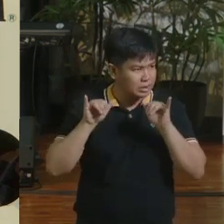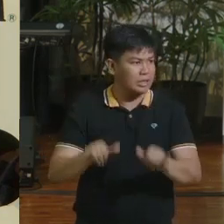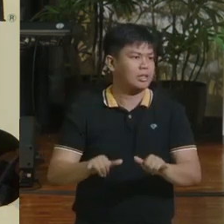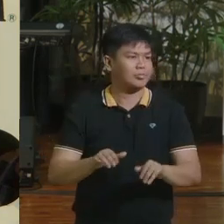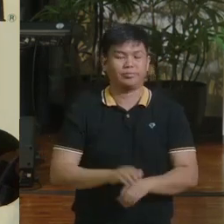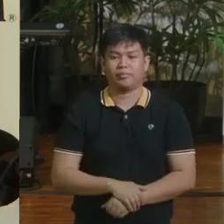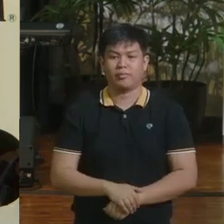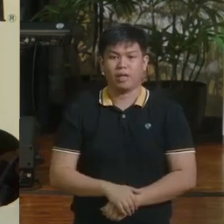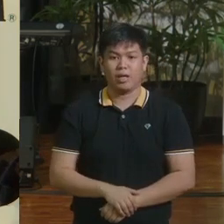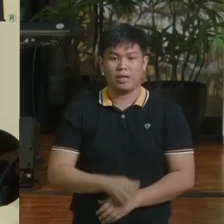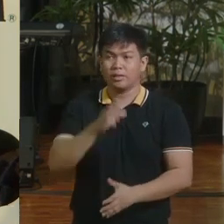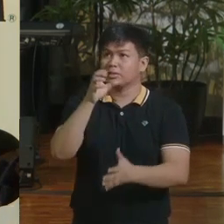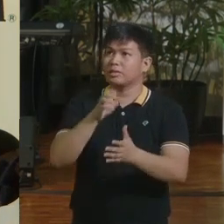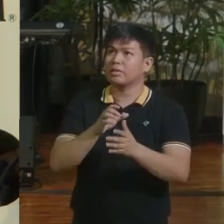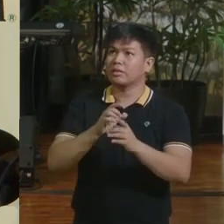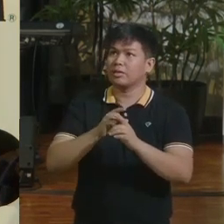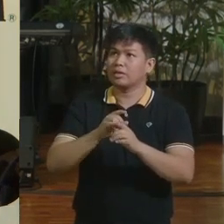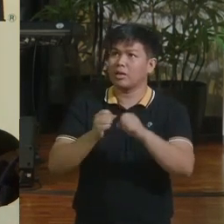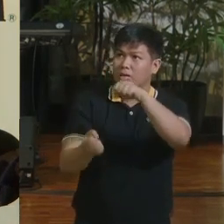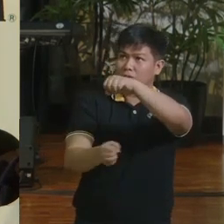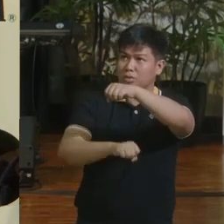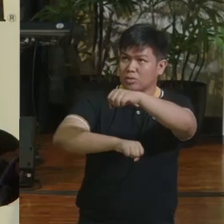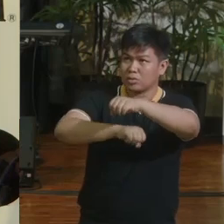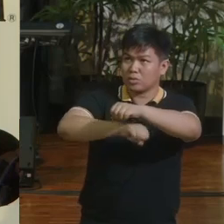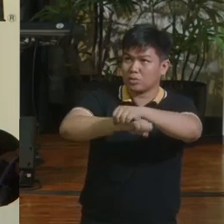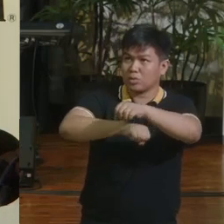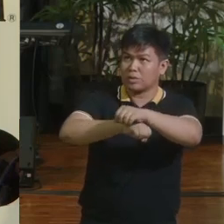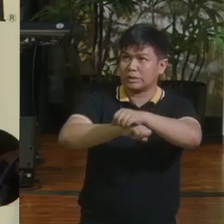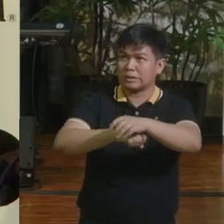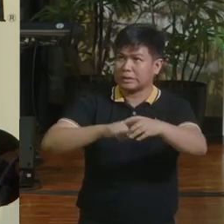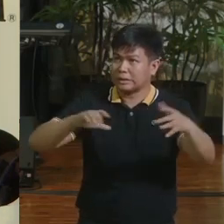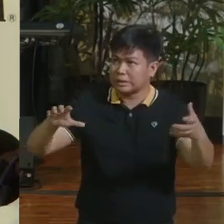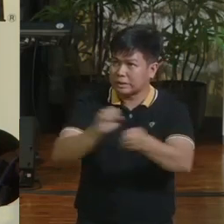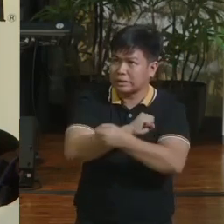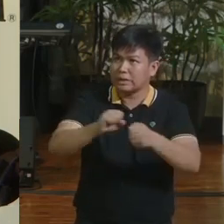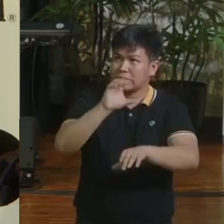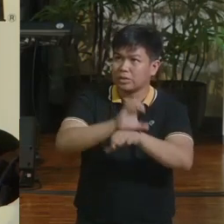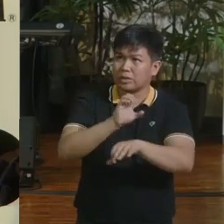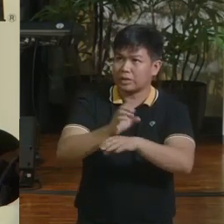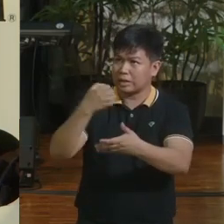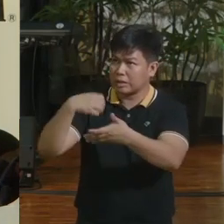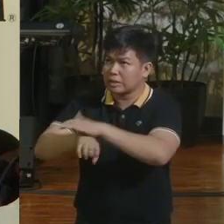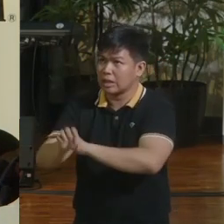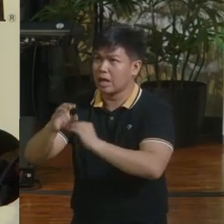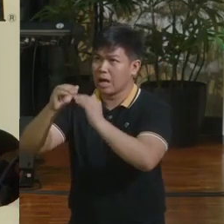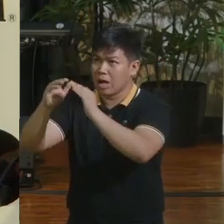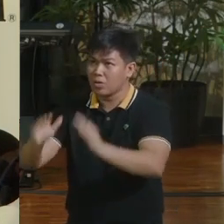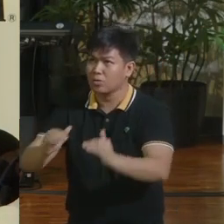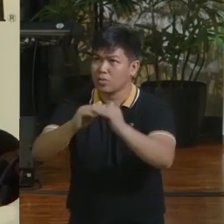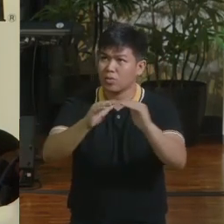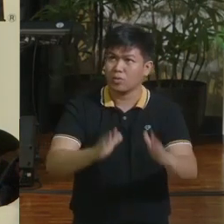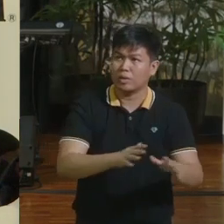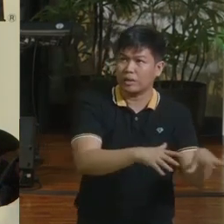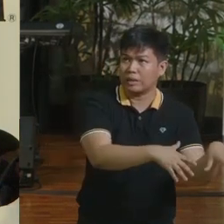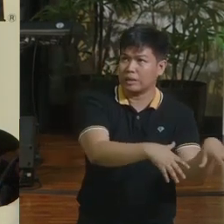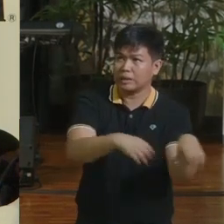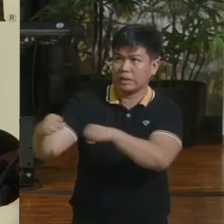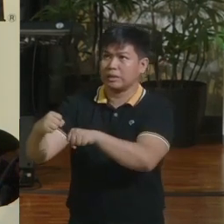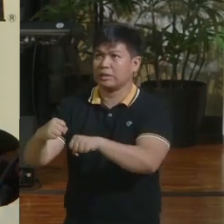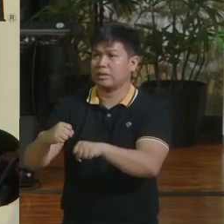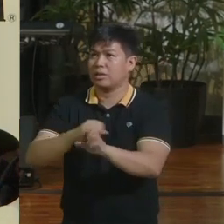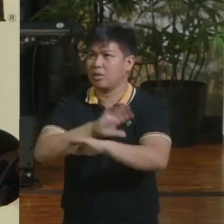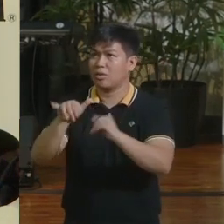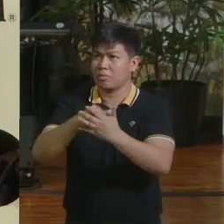verse 3, but Saul was ravaging the church and entering house after house. He dragged off men and